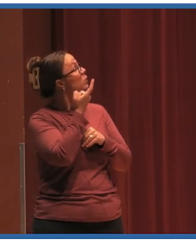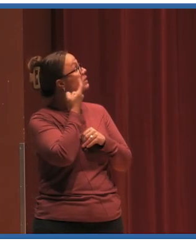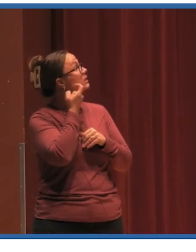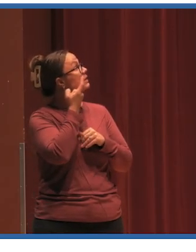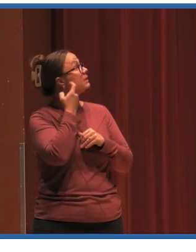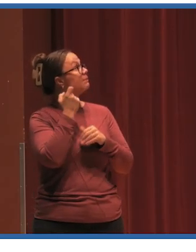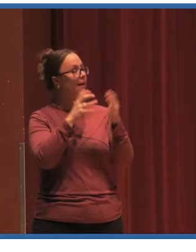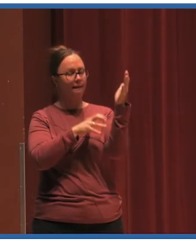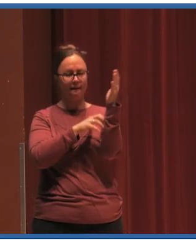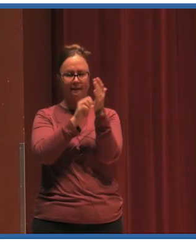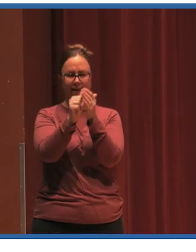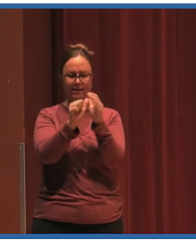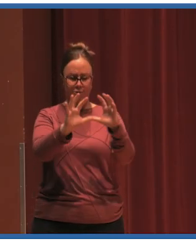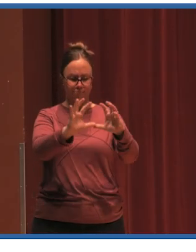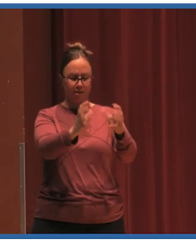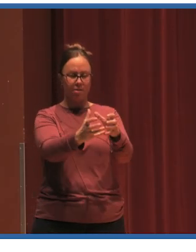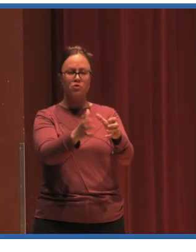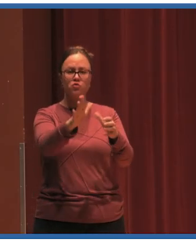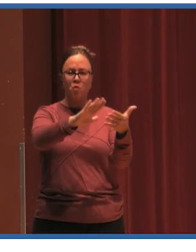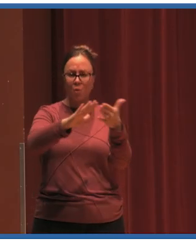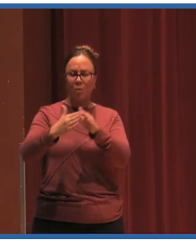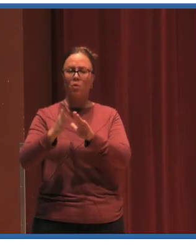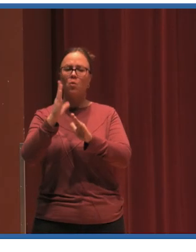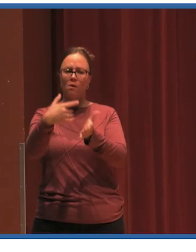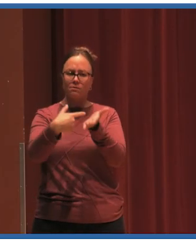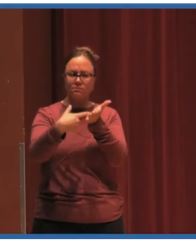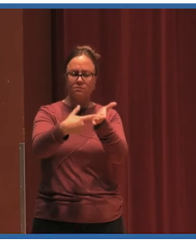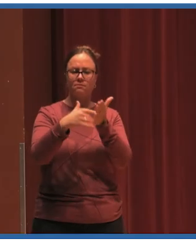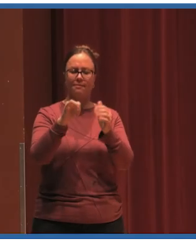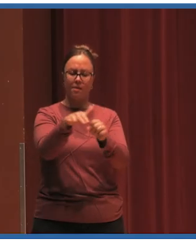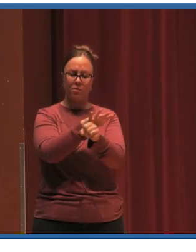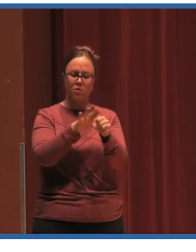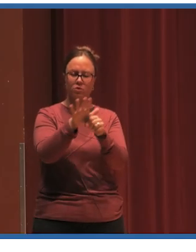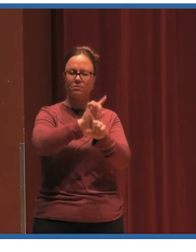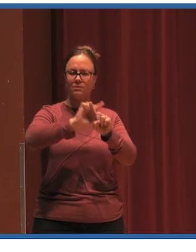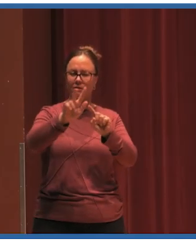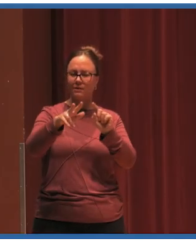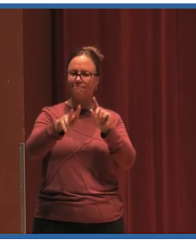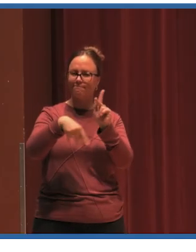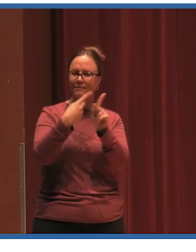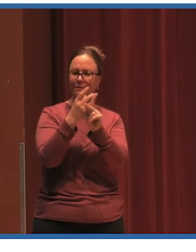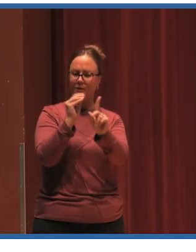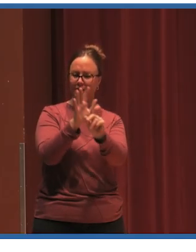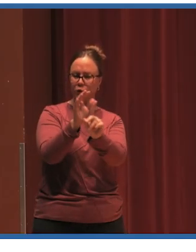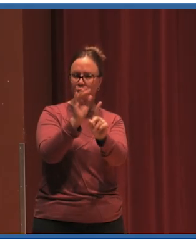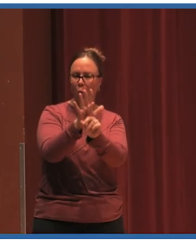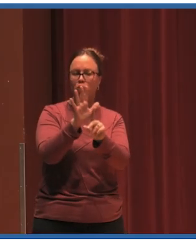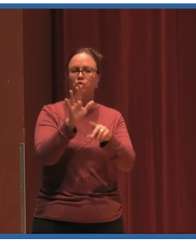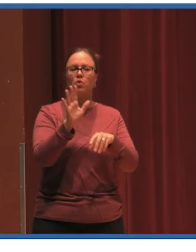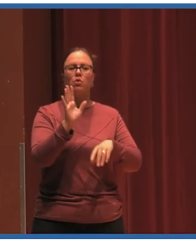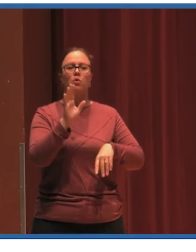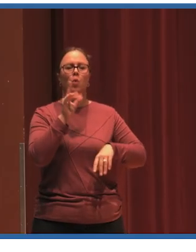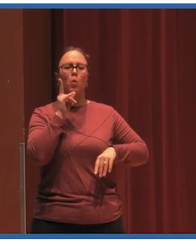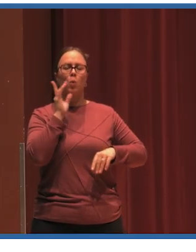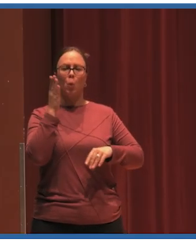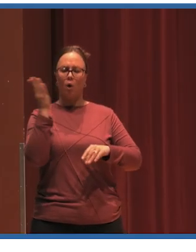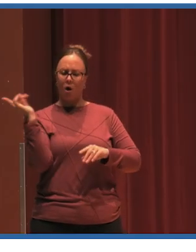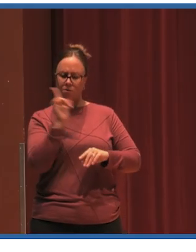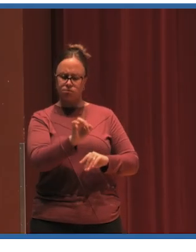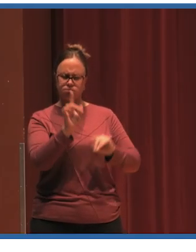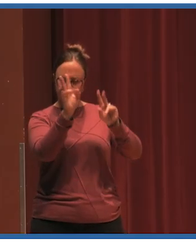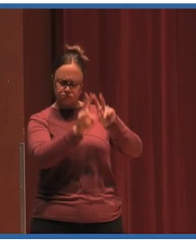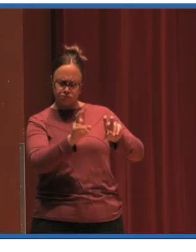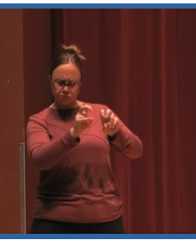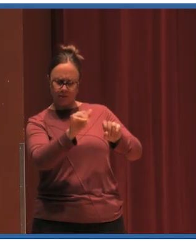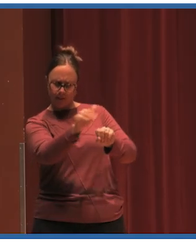at the Cancer Registry. We will talk to you about the location and types of exposures of concern, and we'll conduct an analysis of that